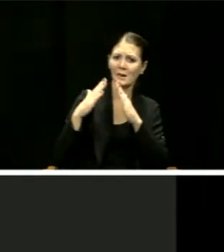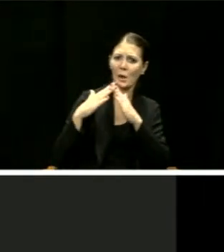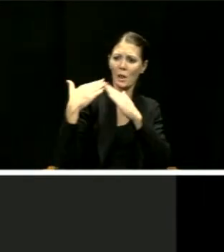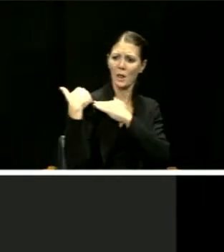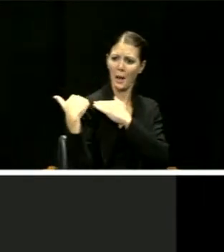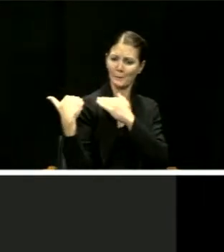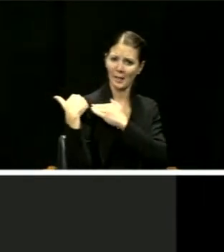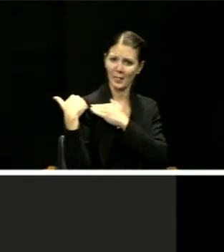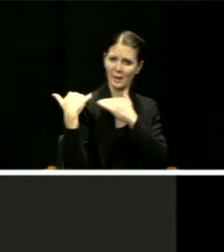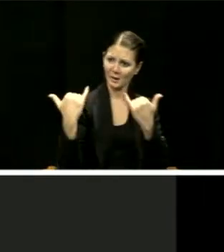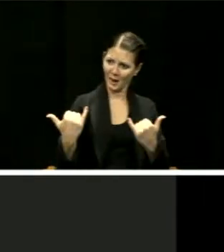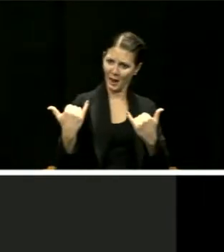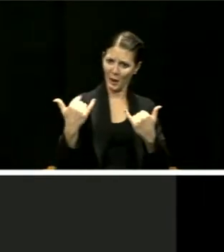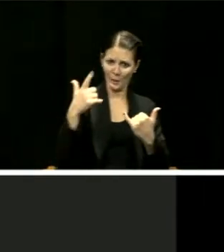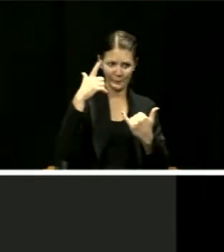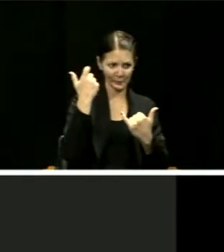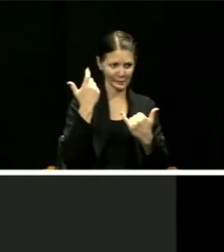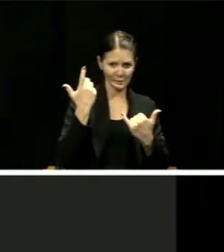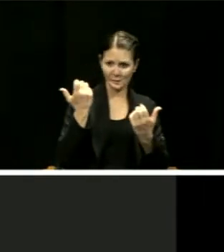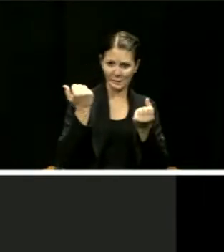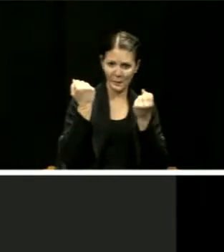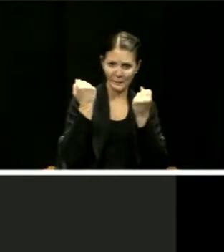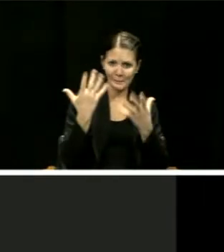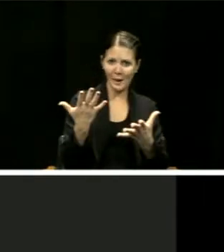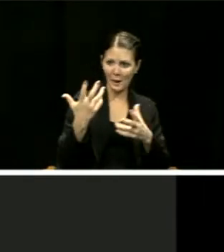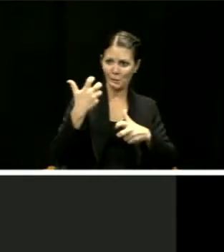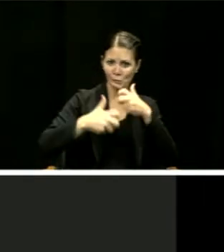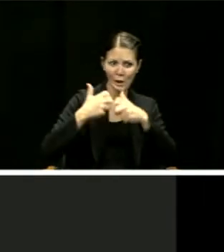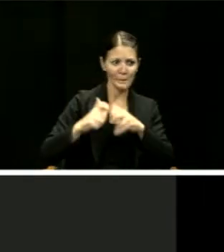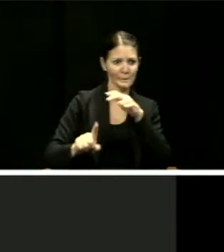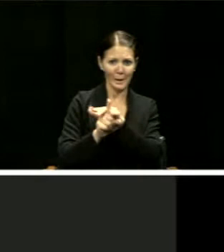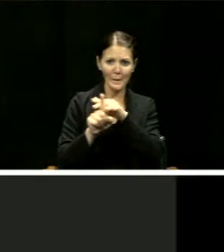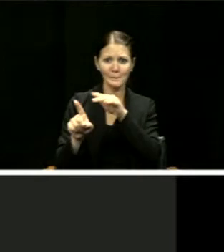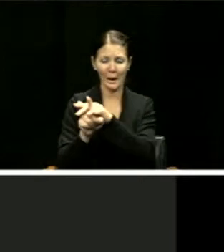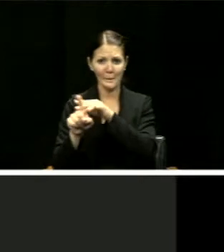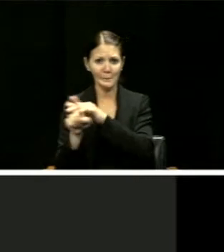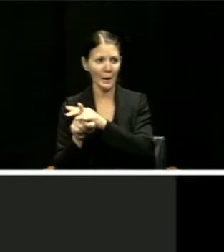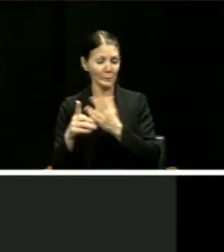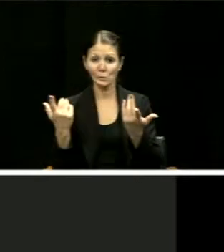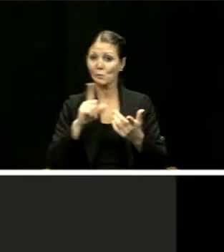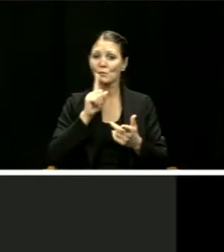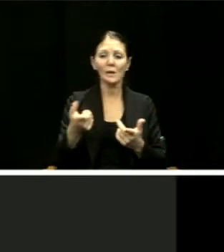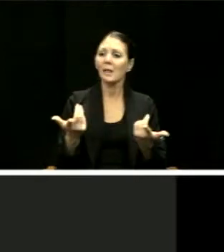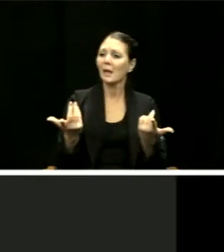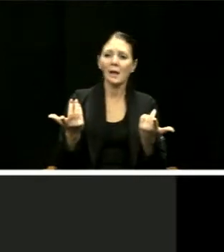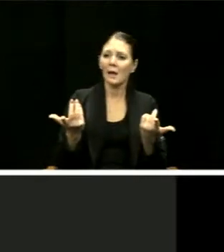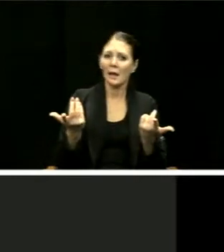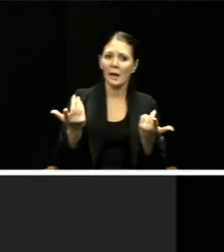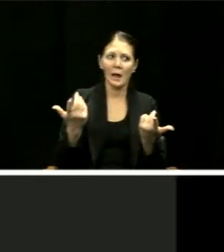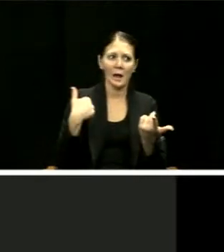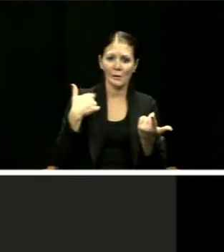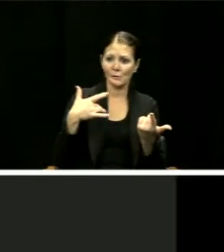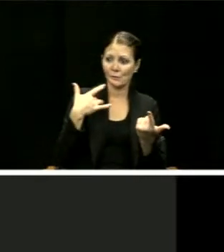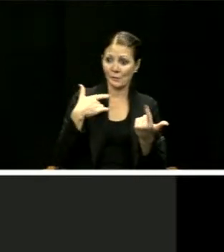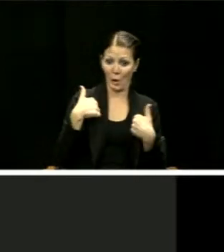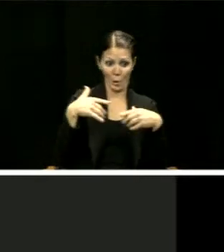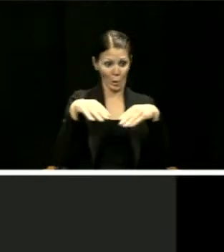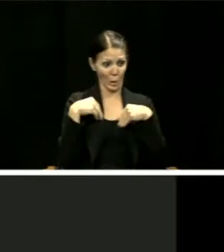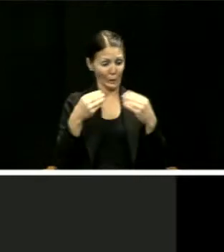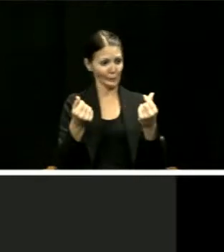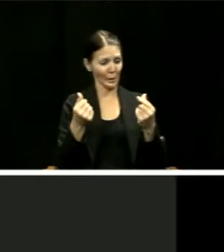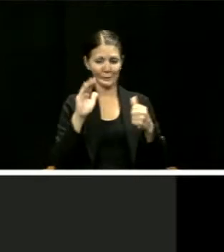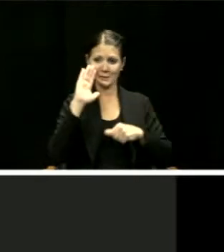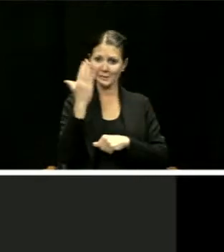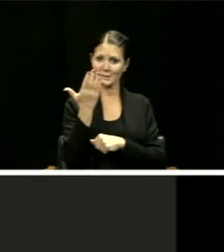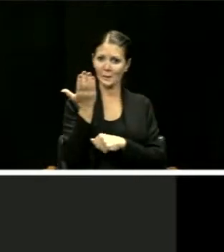point for all of the issues that occur because the town, there's really nothing, as a property owner, it appears that